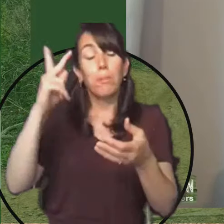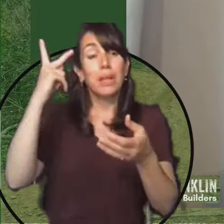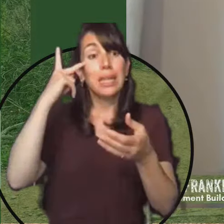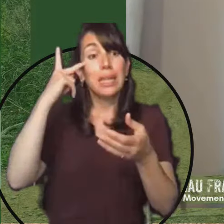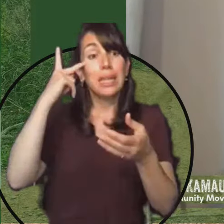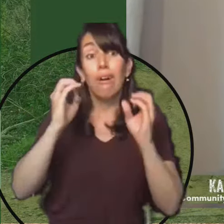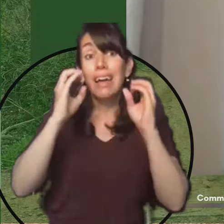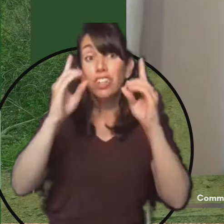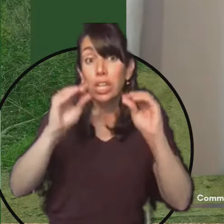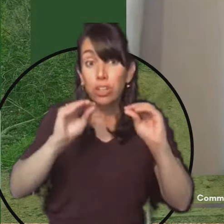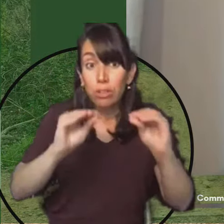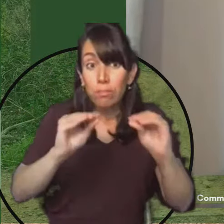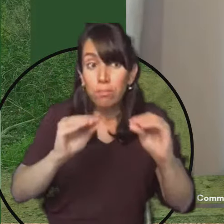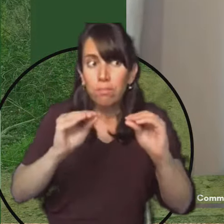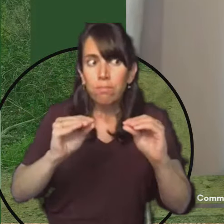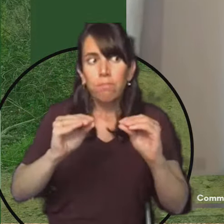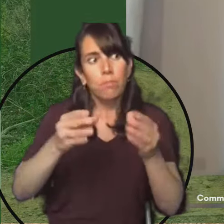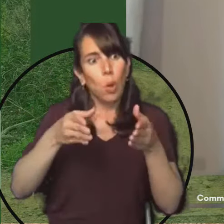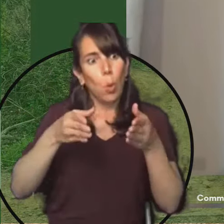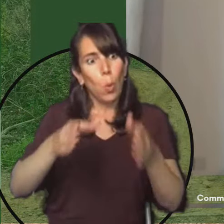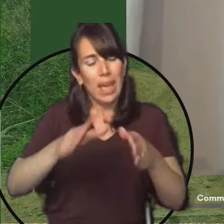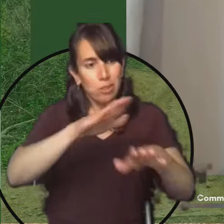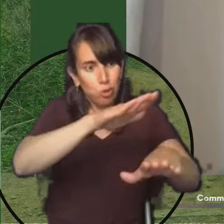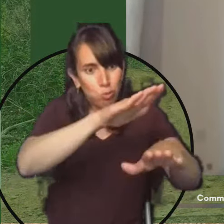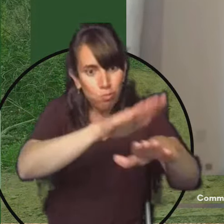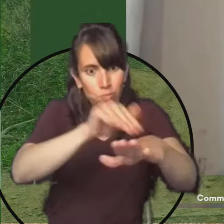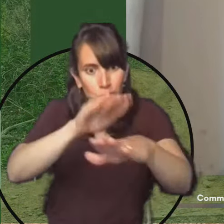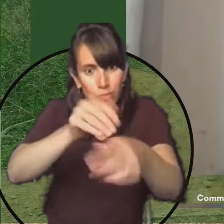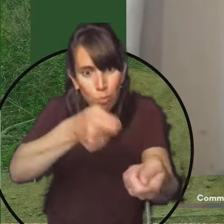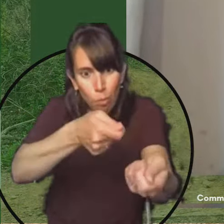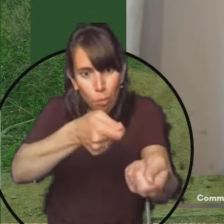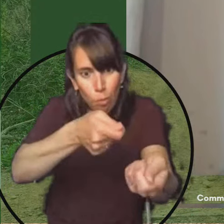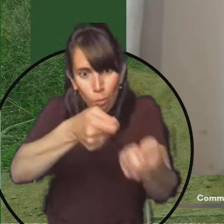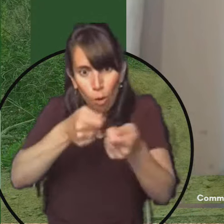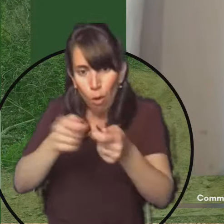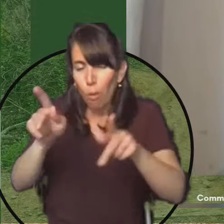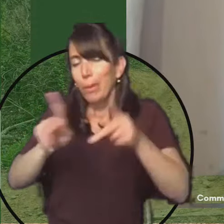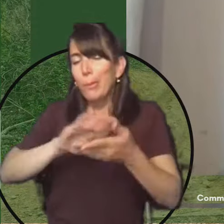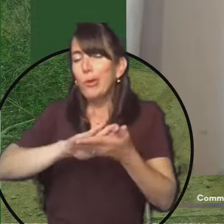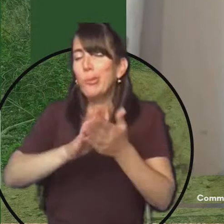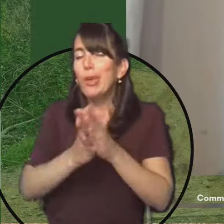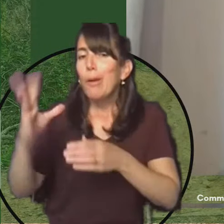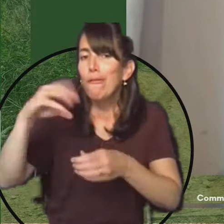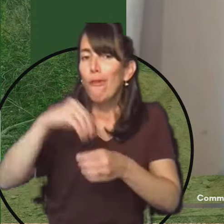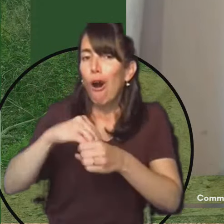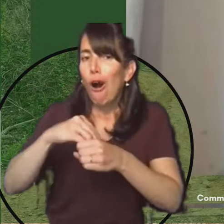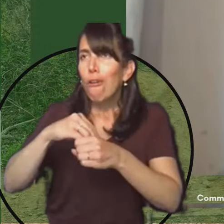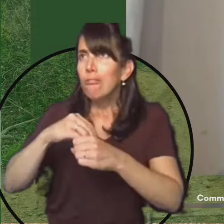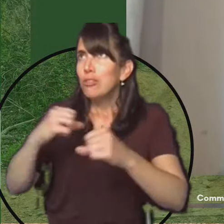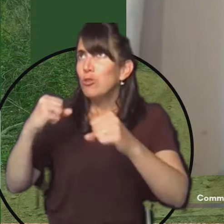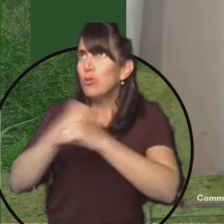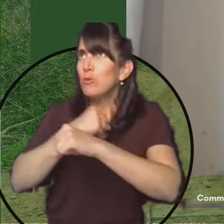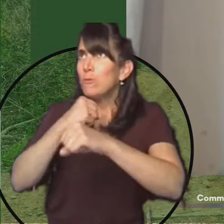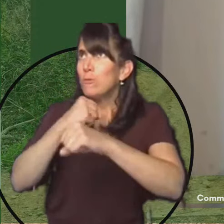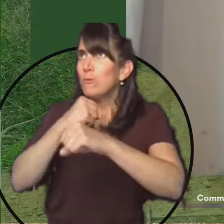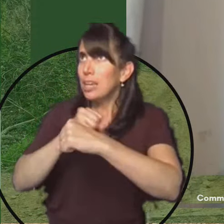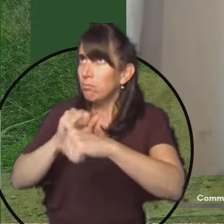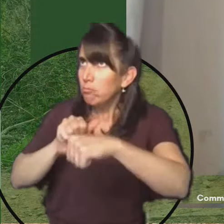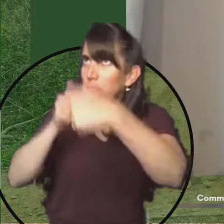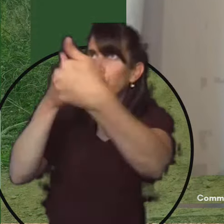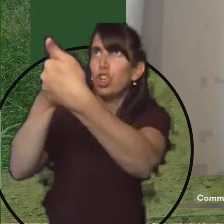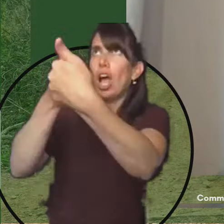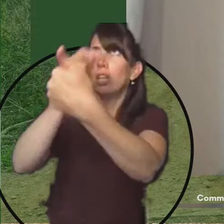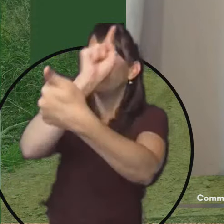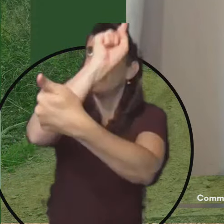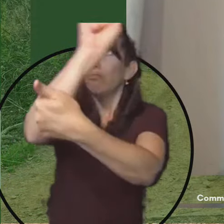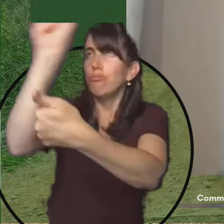to find out more ways for people to get involved and to fight back against the reasons why in the first place they needed mutual aid or